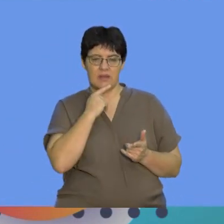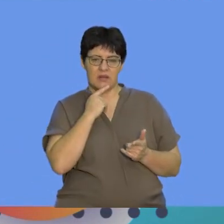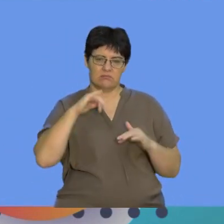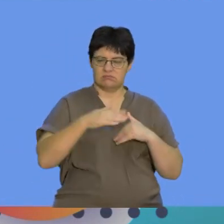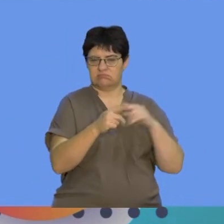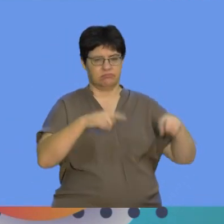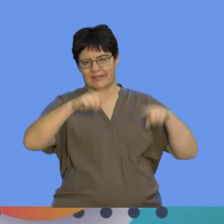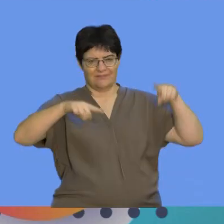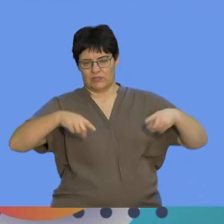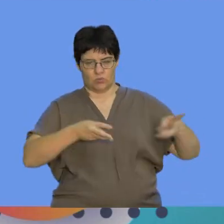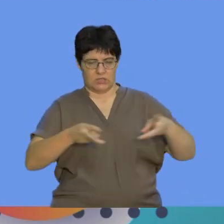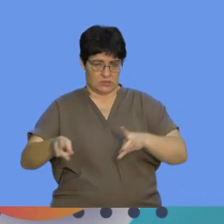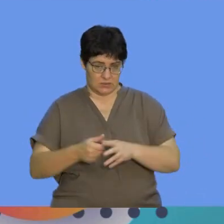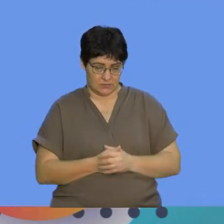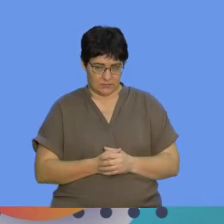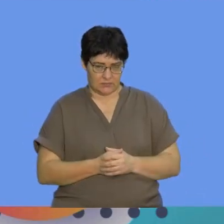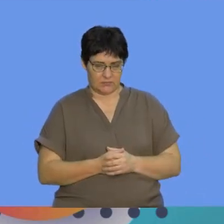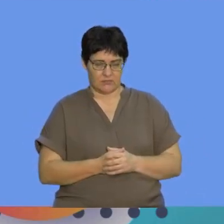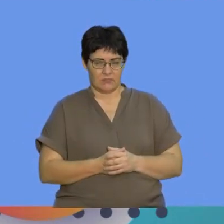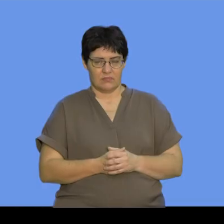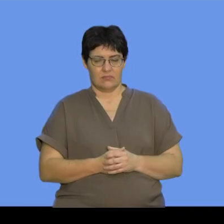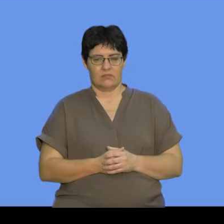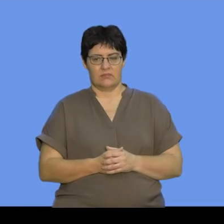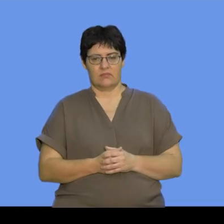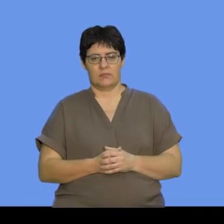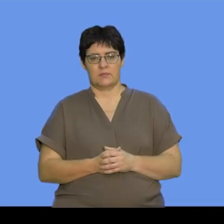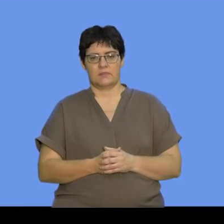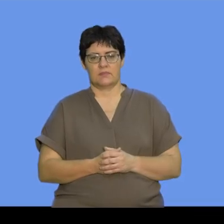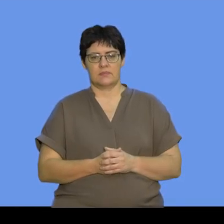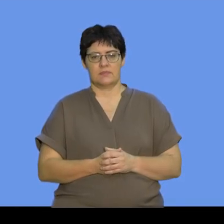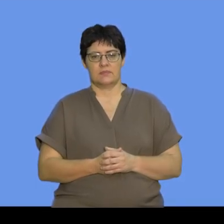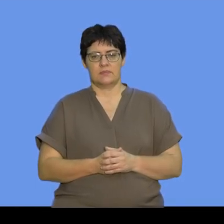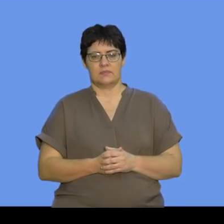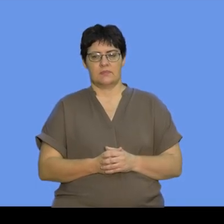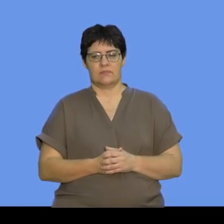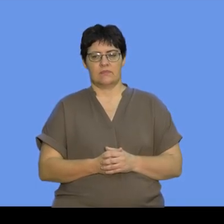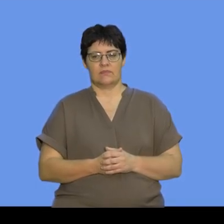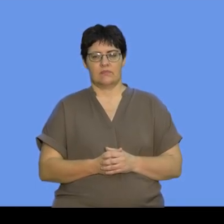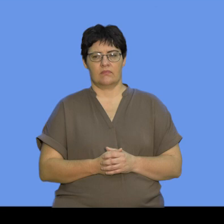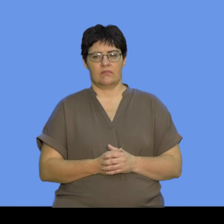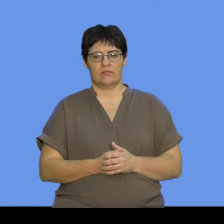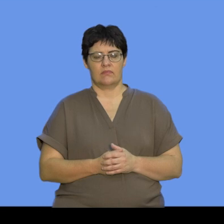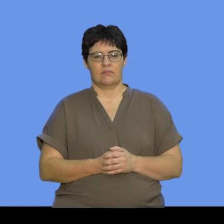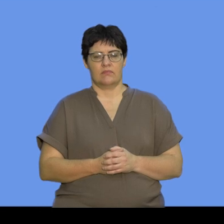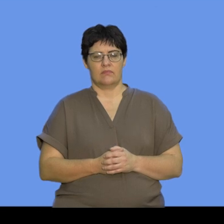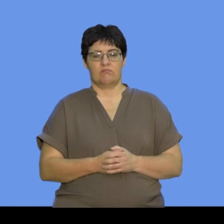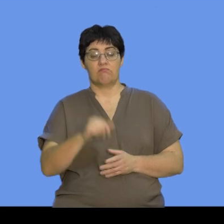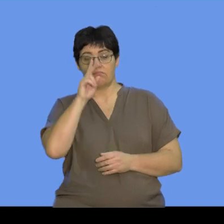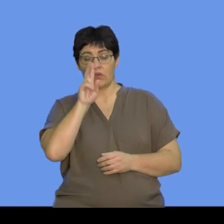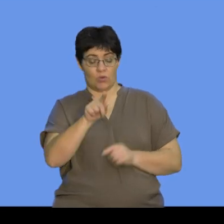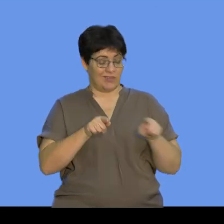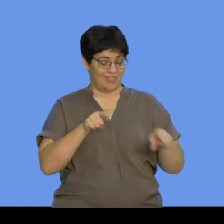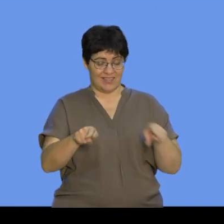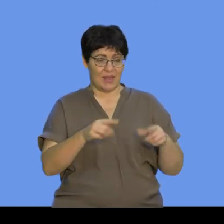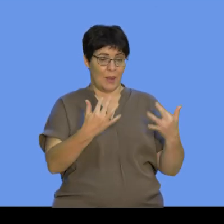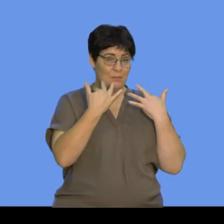into different forms. Okay, think about that as well. Okay, right. And then if you look at the